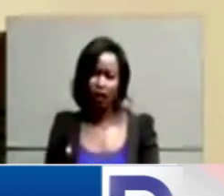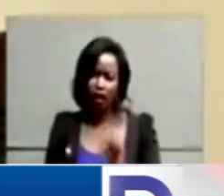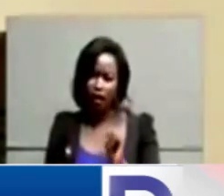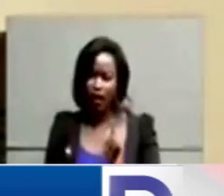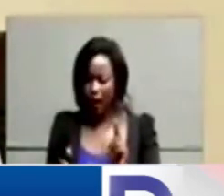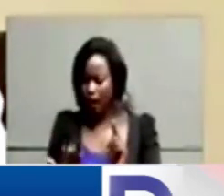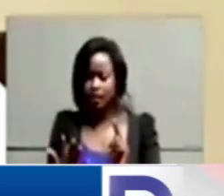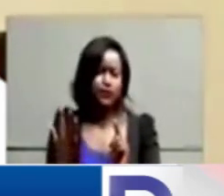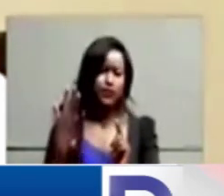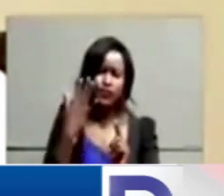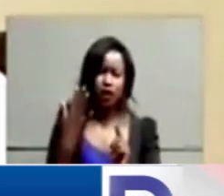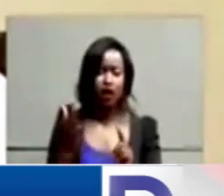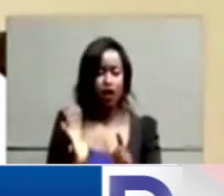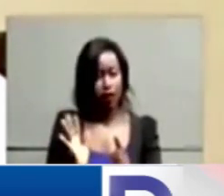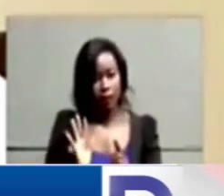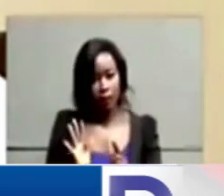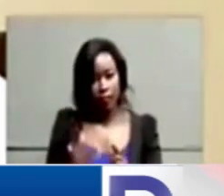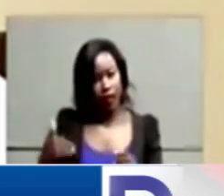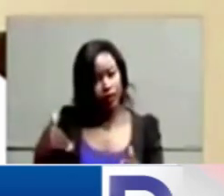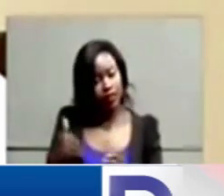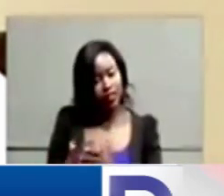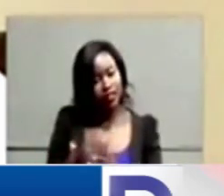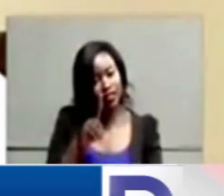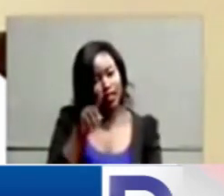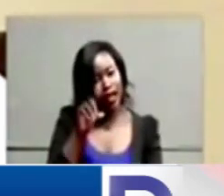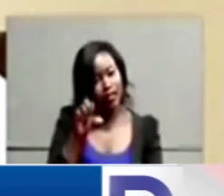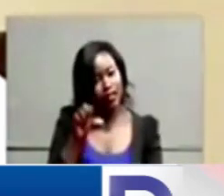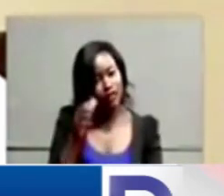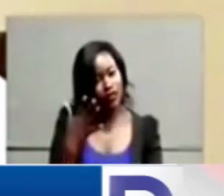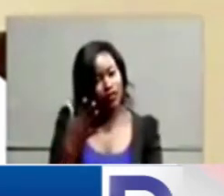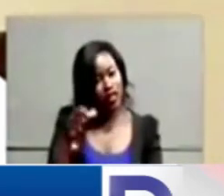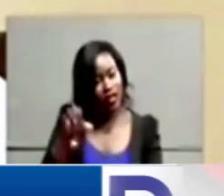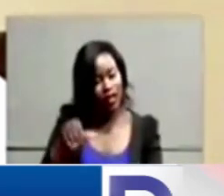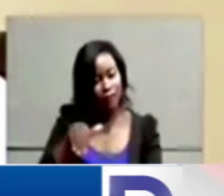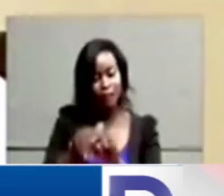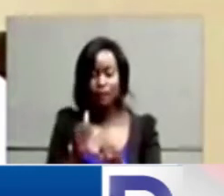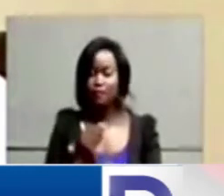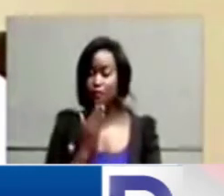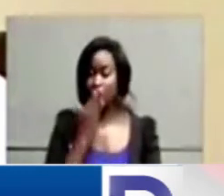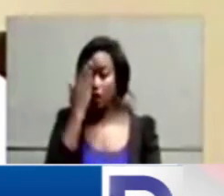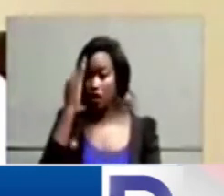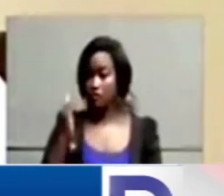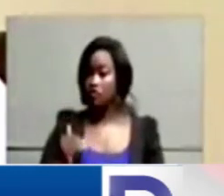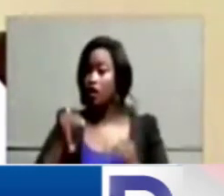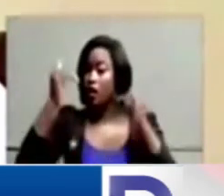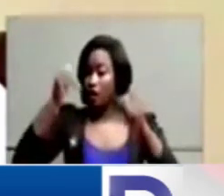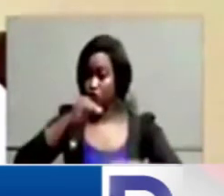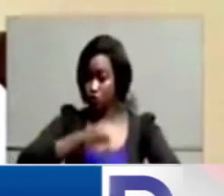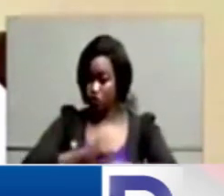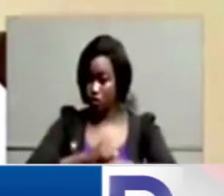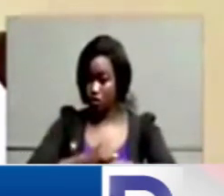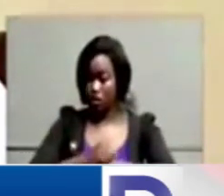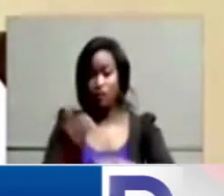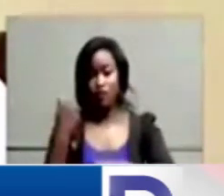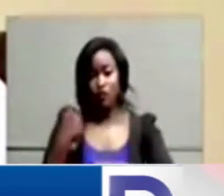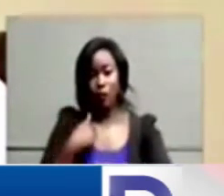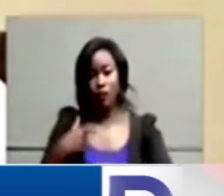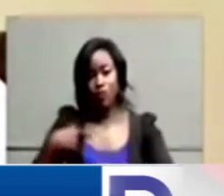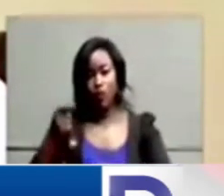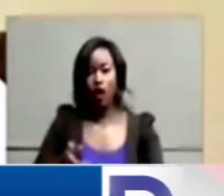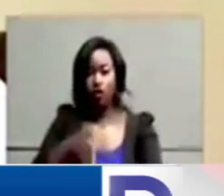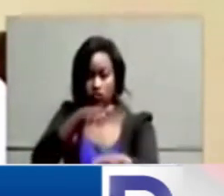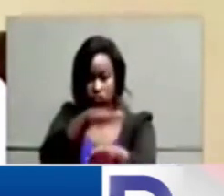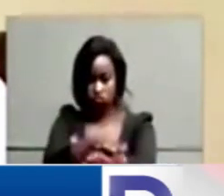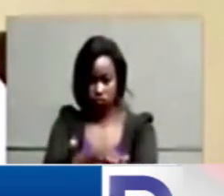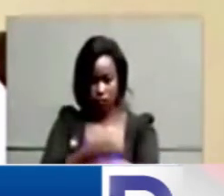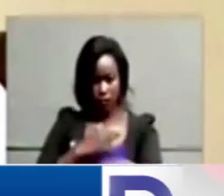symptoms currently osanga nti nga bwe tukubiriza abantu nti bw'obeera ne symptom